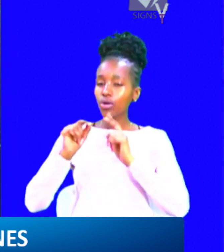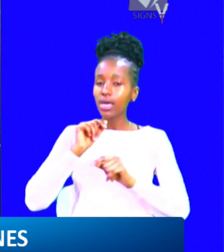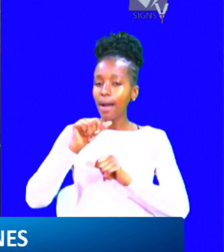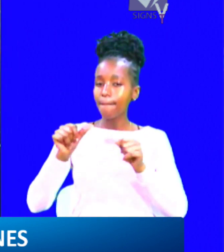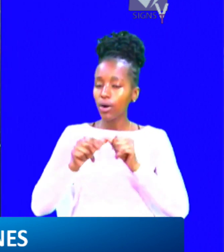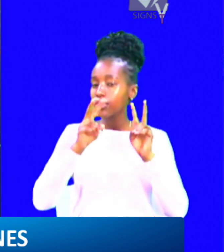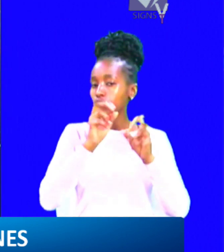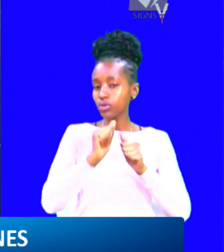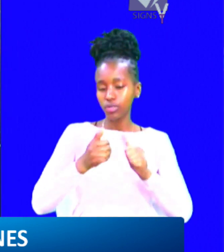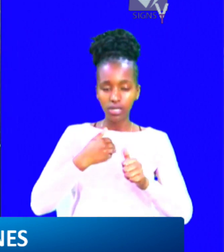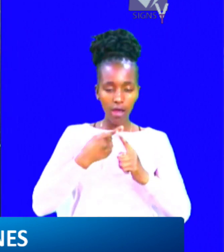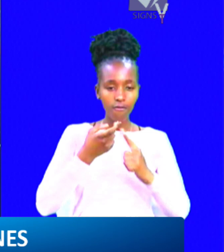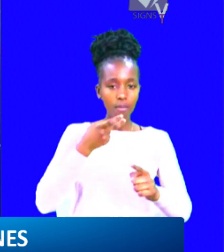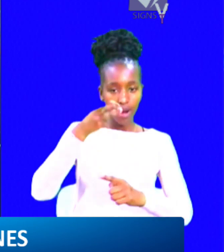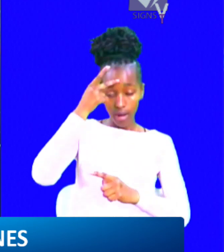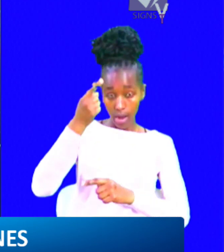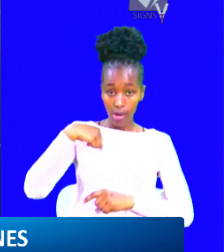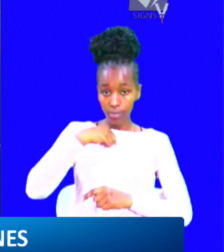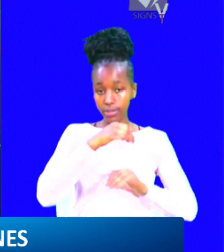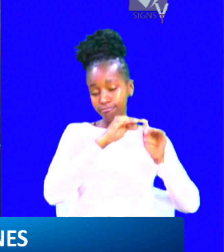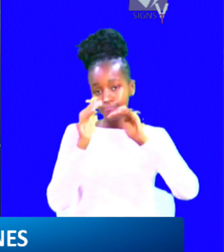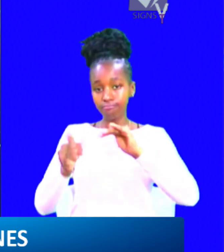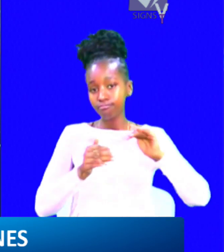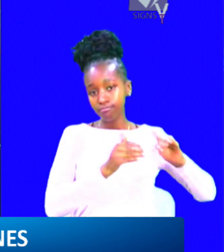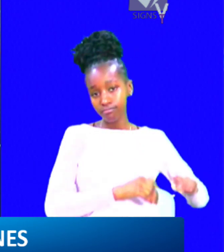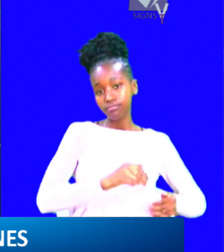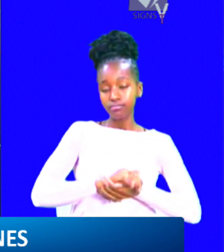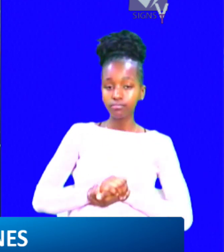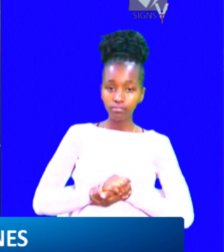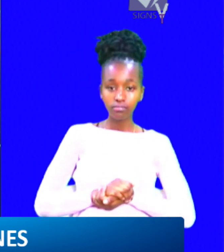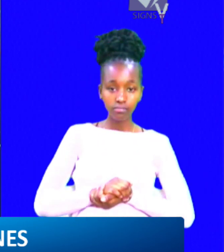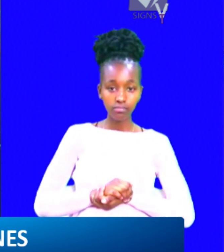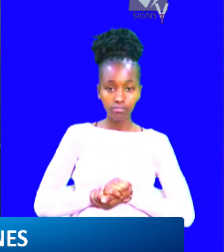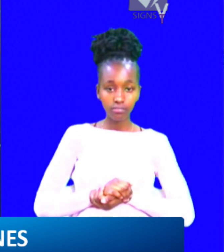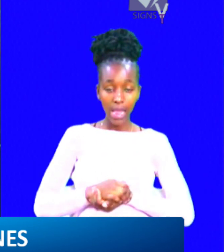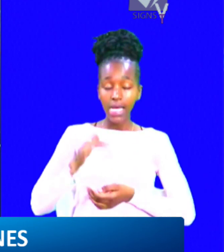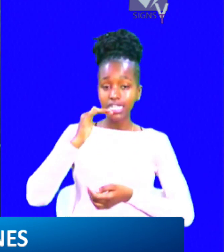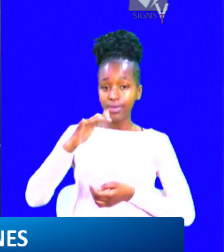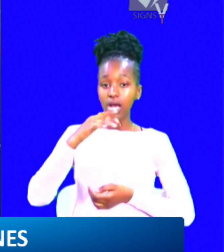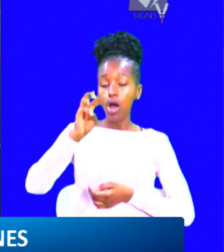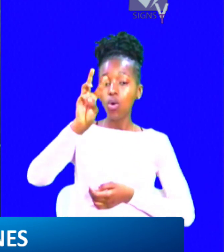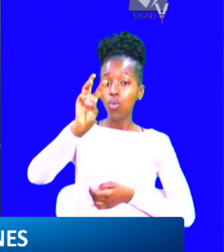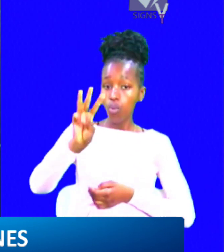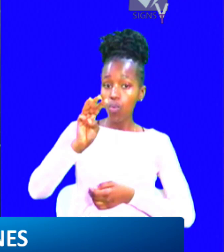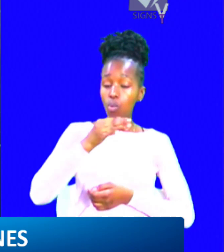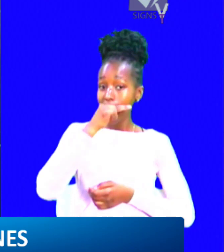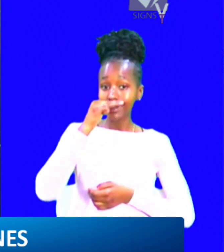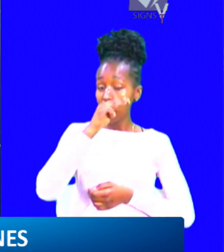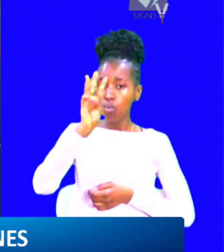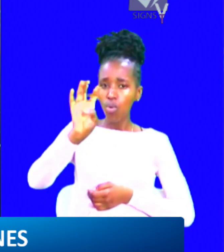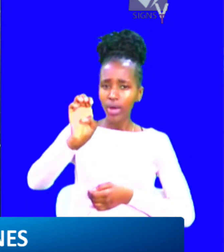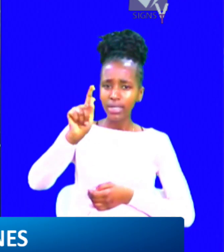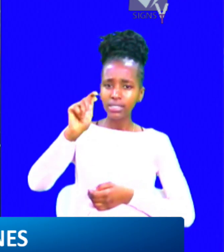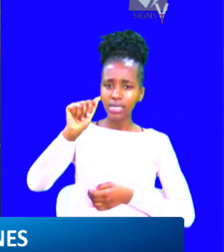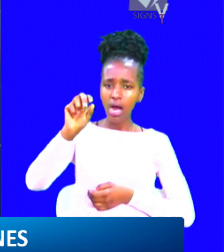parents. And away from that story now to Speaker Wetangula receives a petition to ban